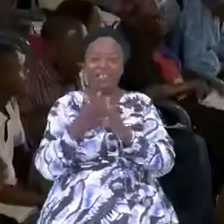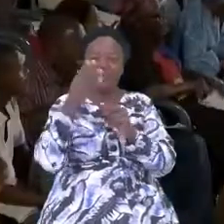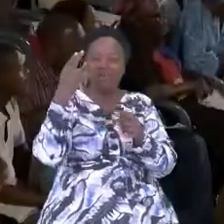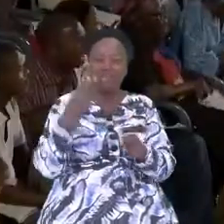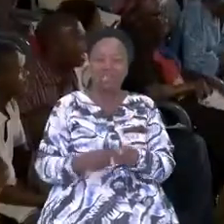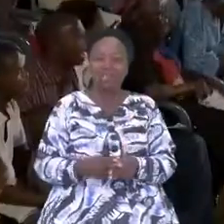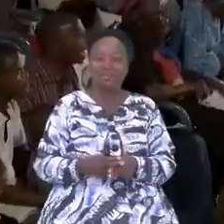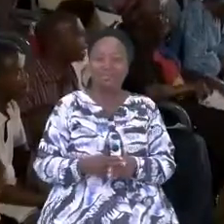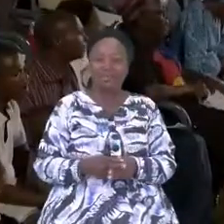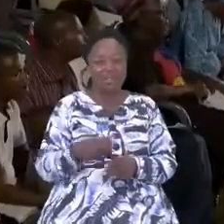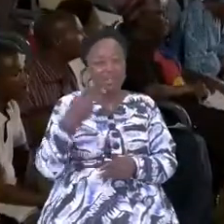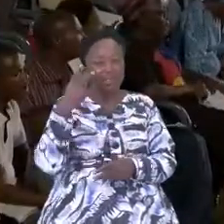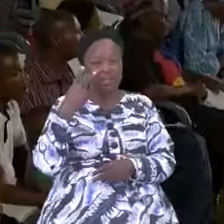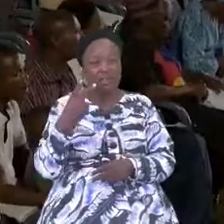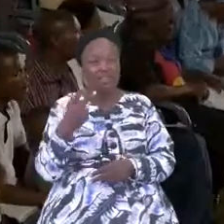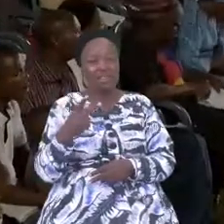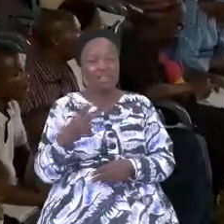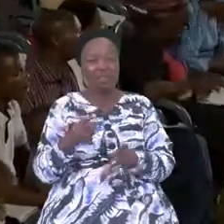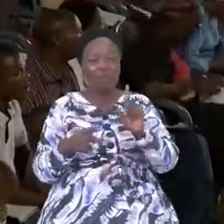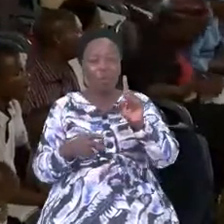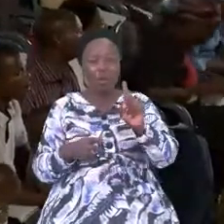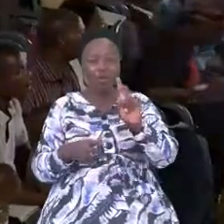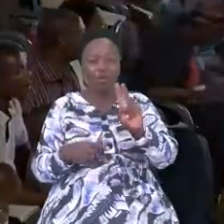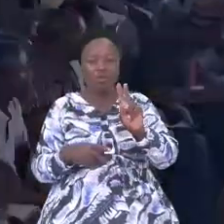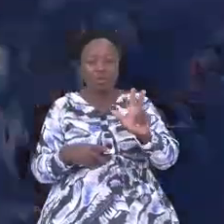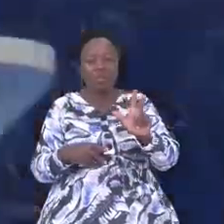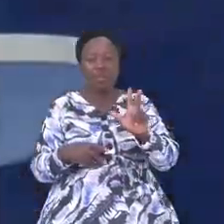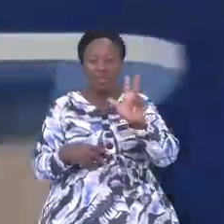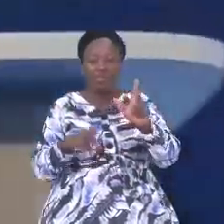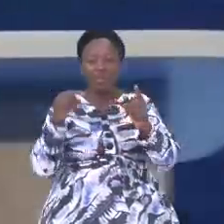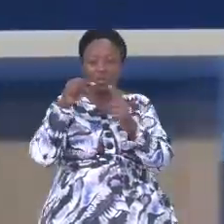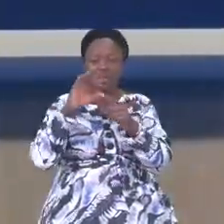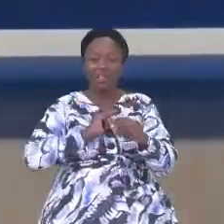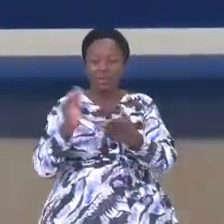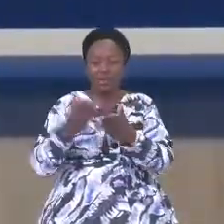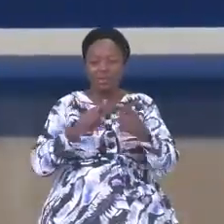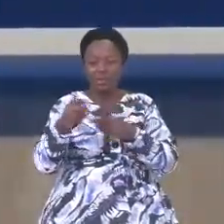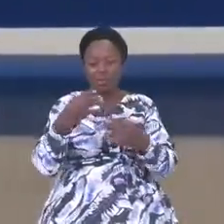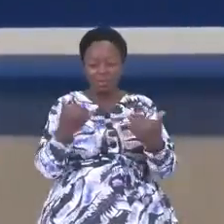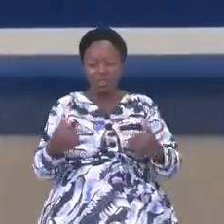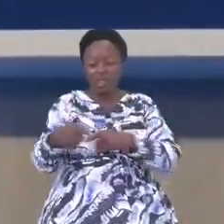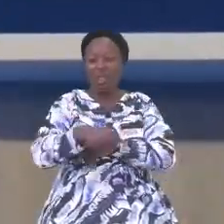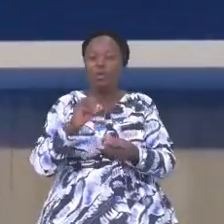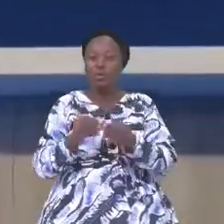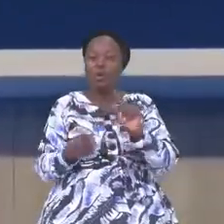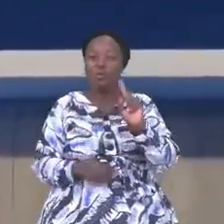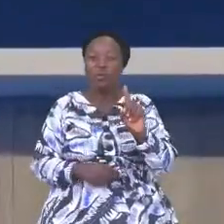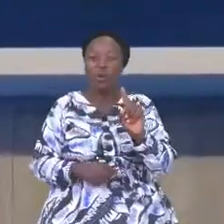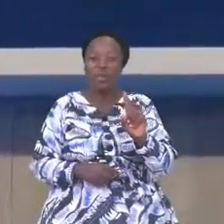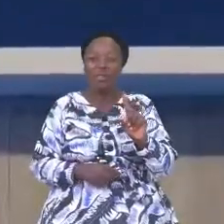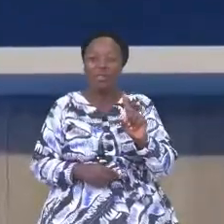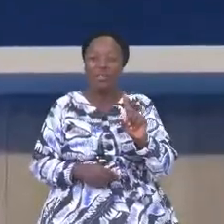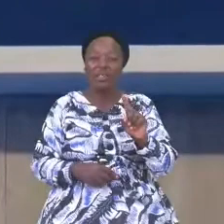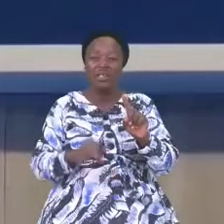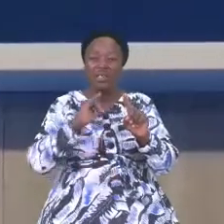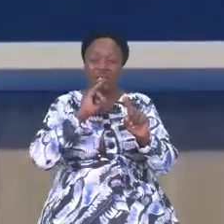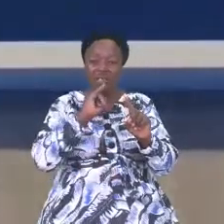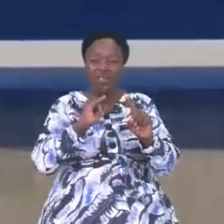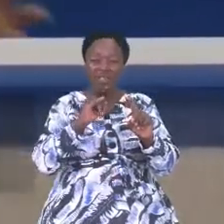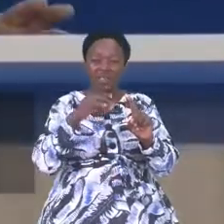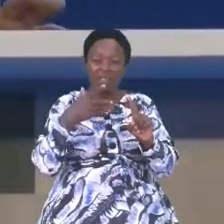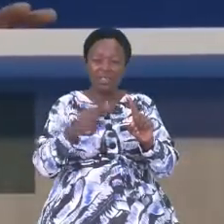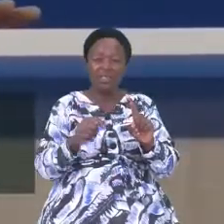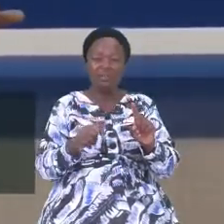name. Look at 1, 2, 3 points I'm bringing to you today. Number one, the cause and